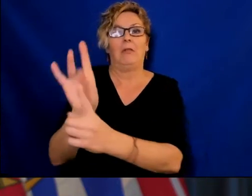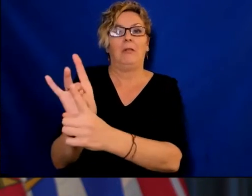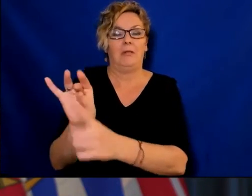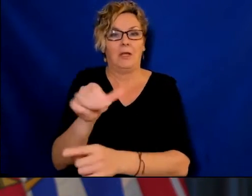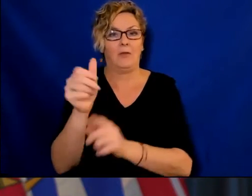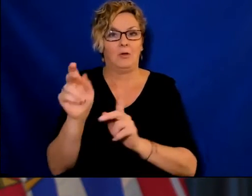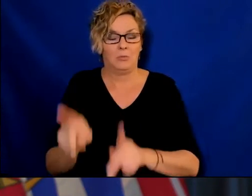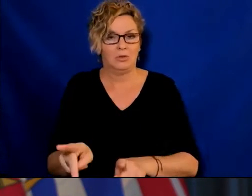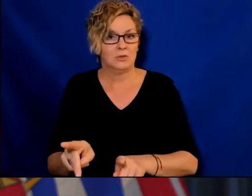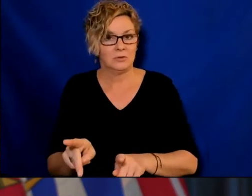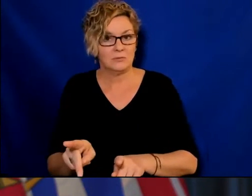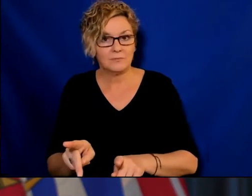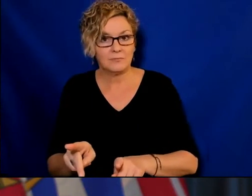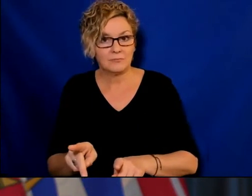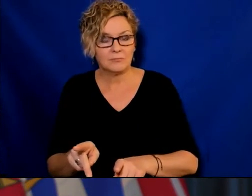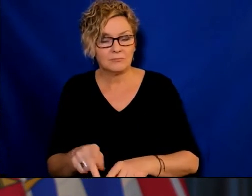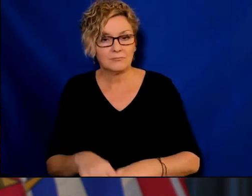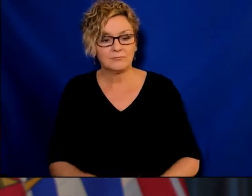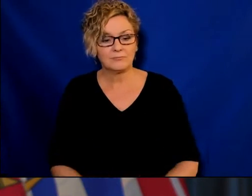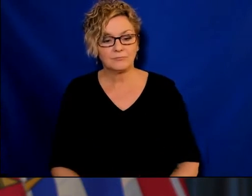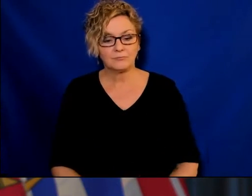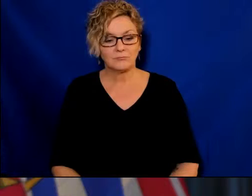Next question is from Binder Sudgeon, CTV.